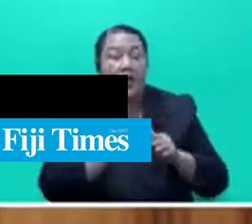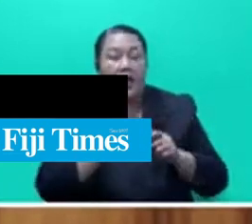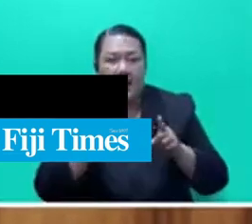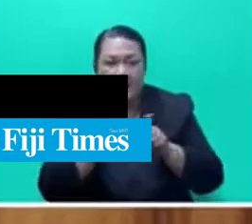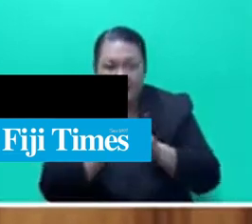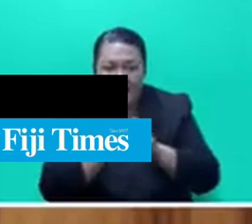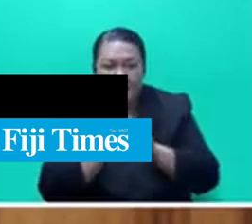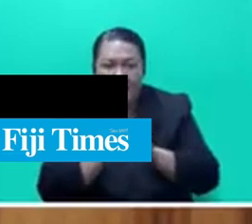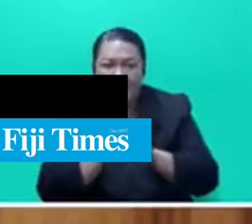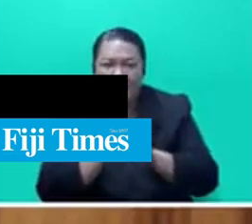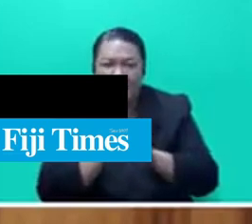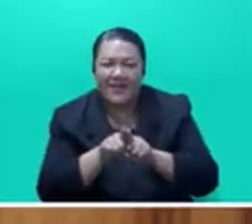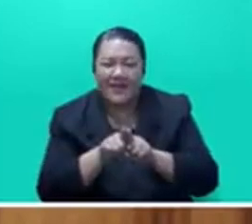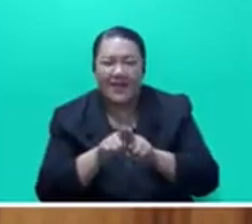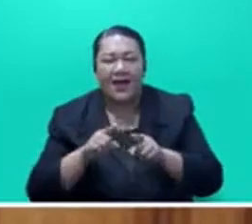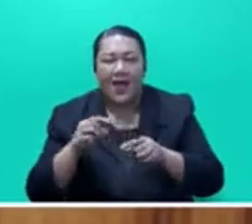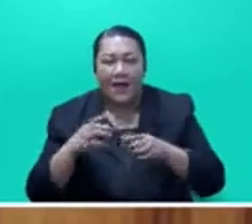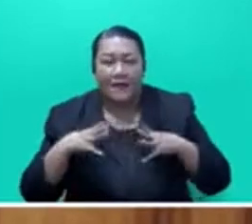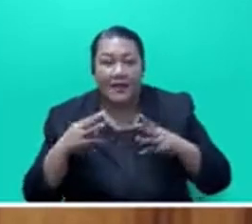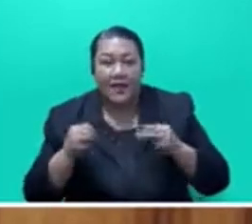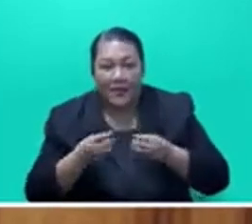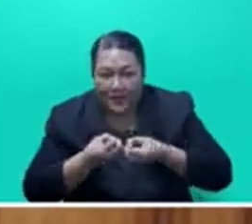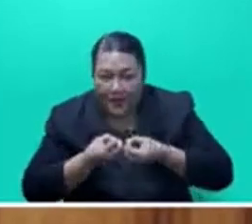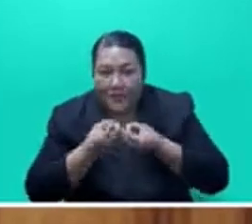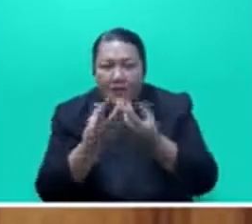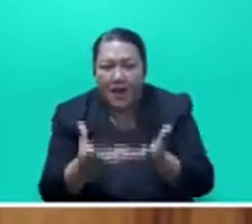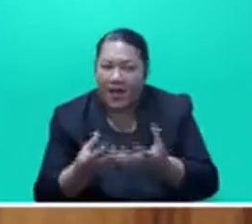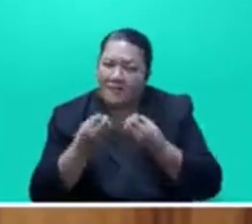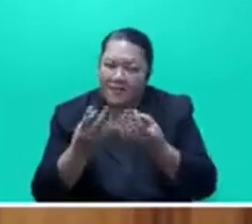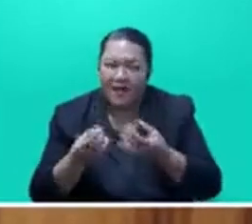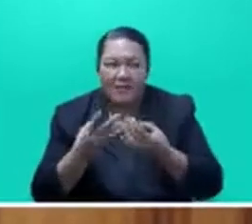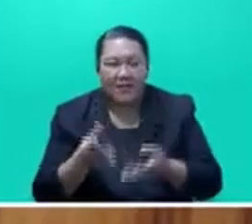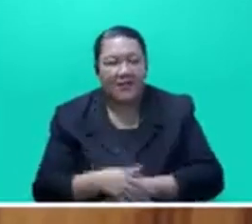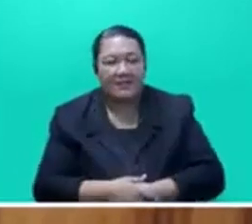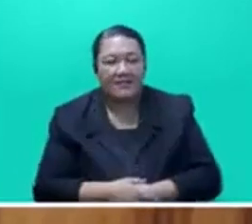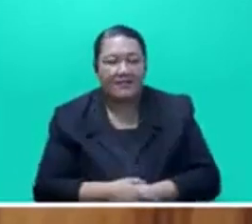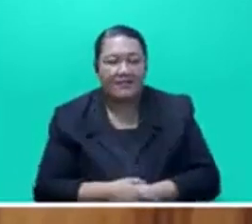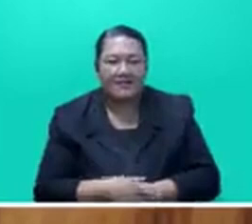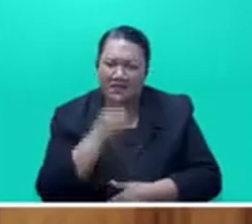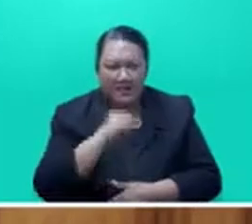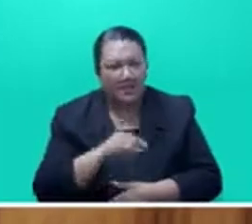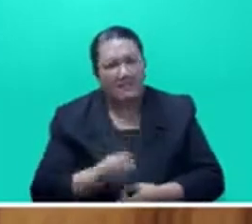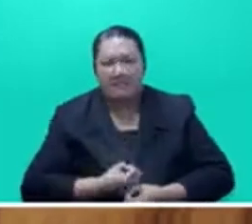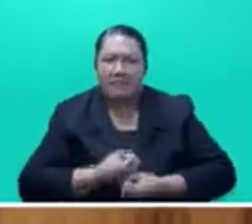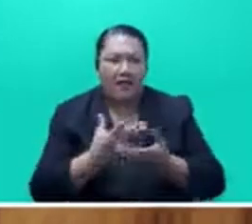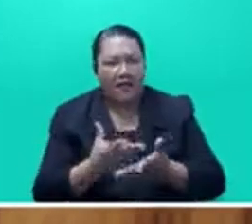And I think he said some issue about MIDA. Honorable Speaker,